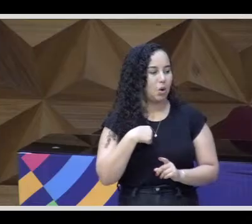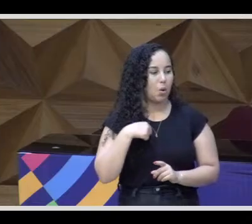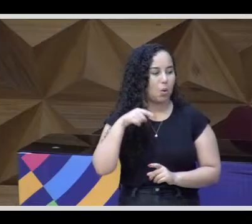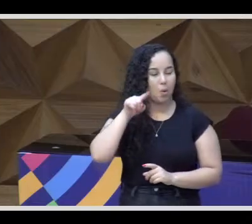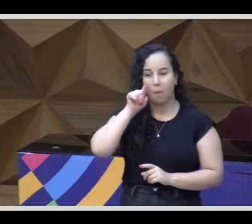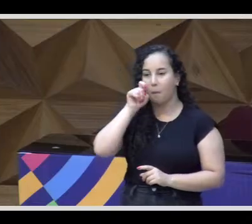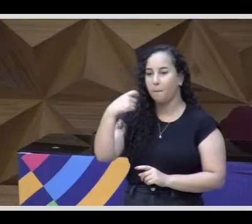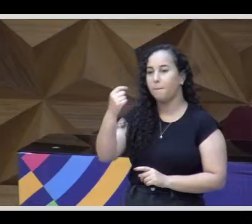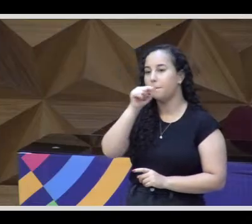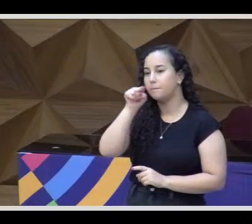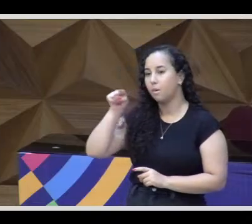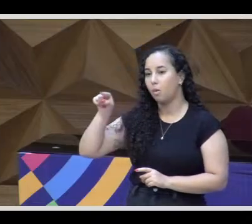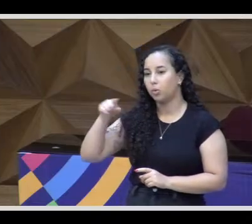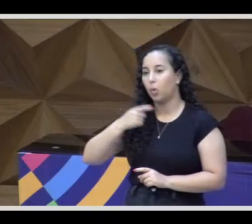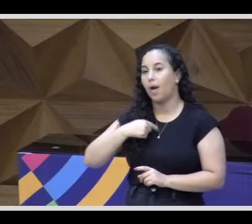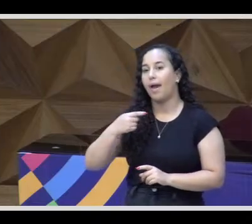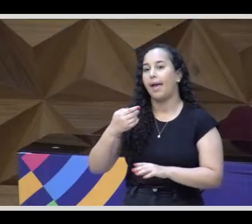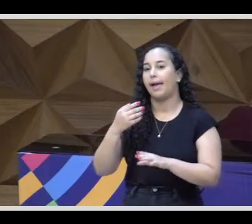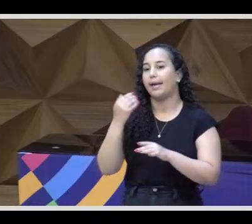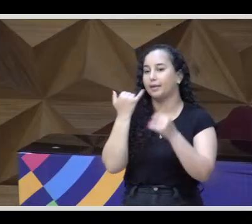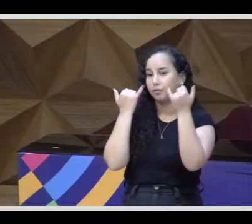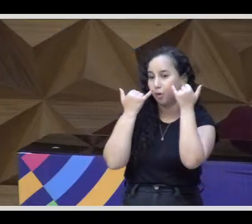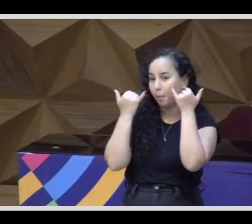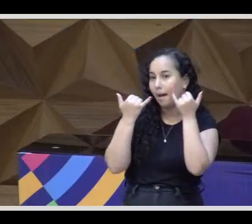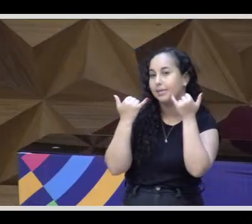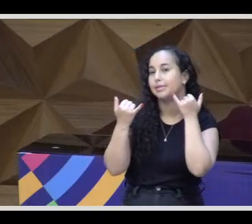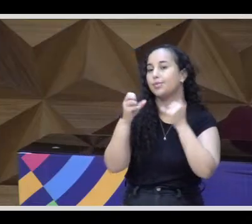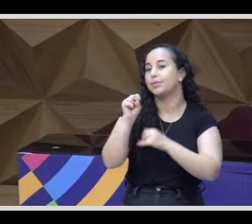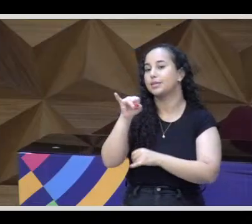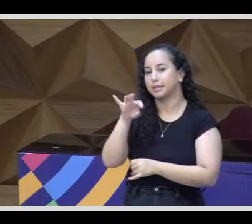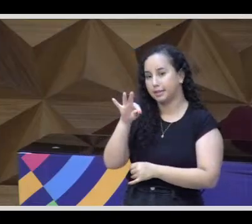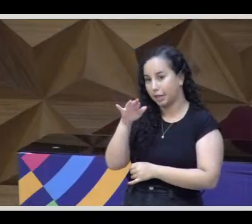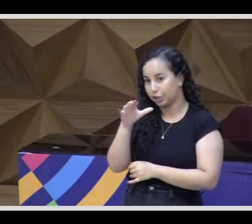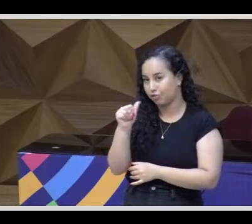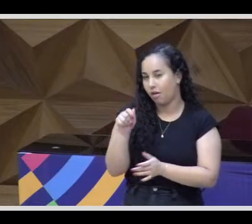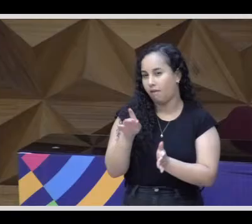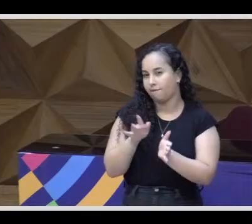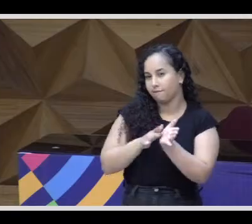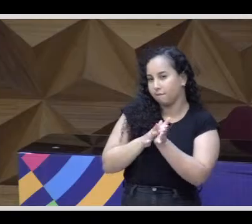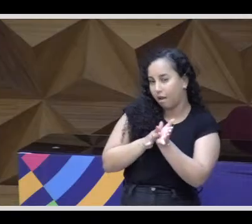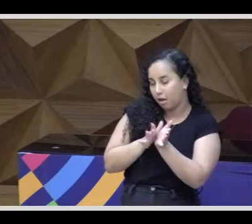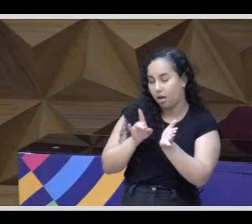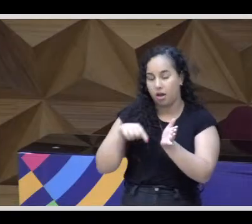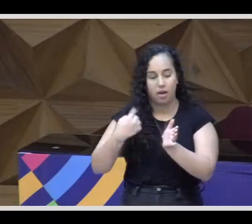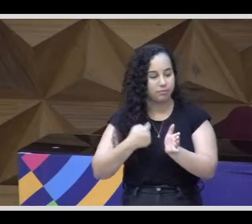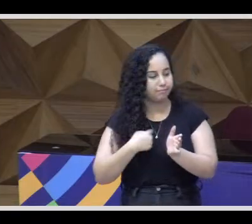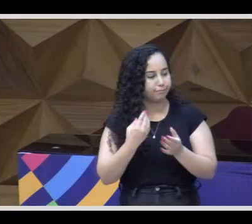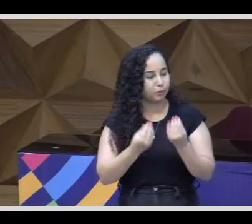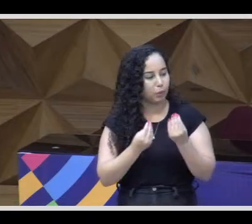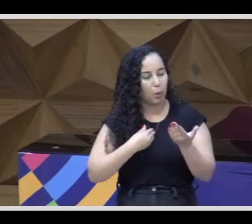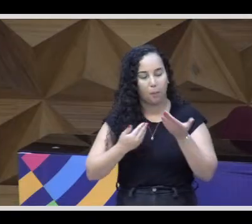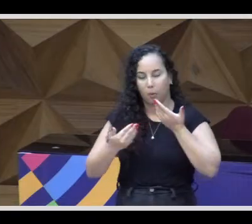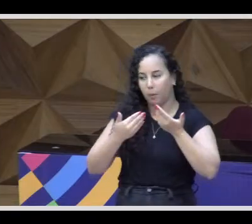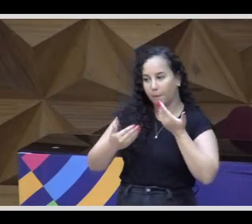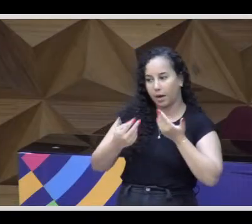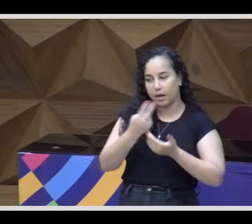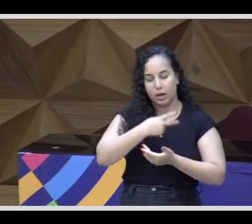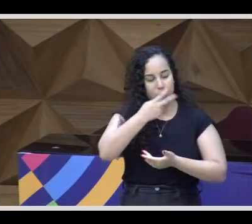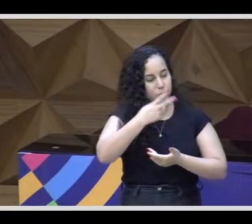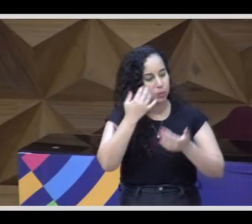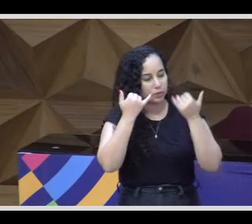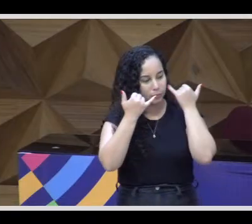synthetic IPD. So when we compare the real data with the synthetic data, we predict in this case